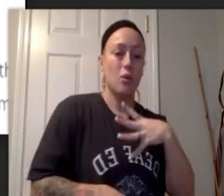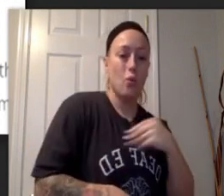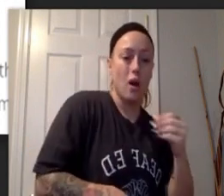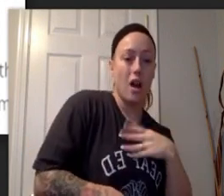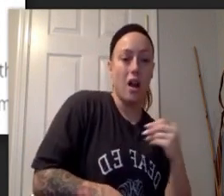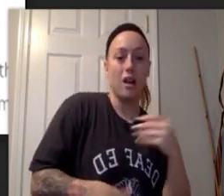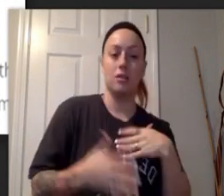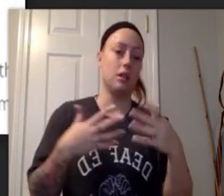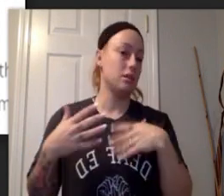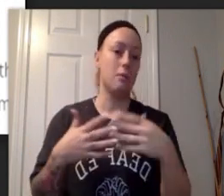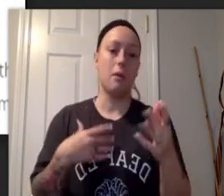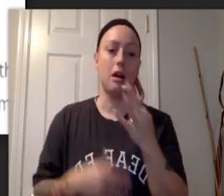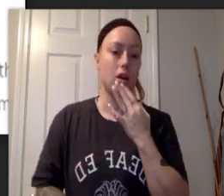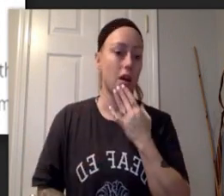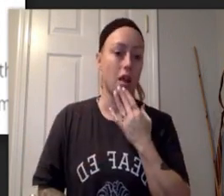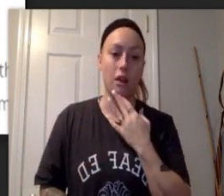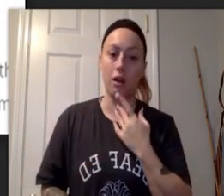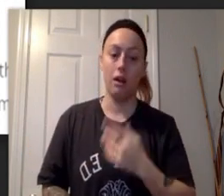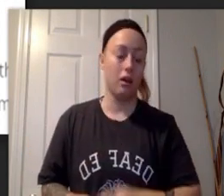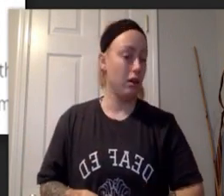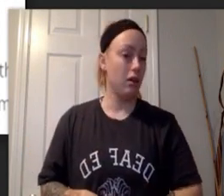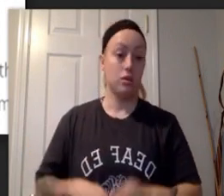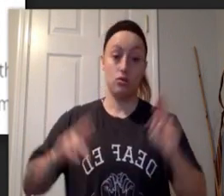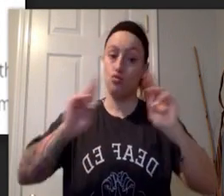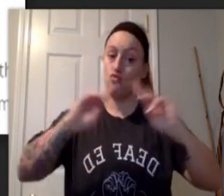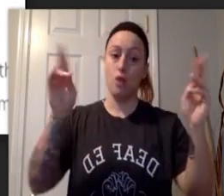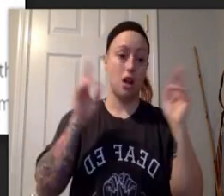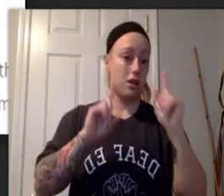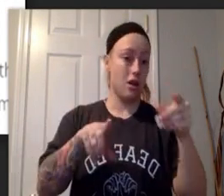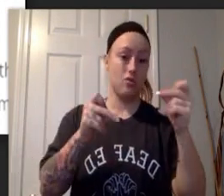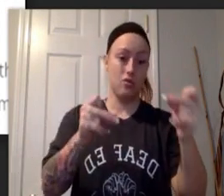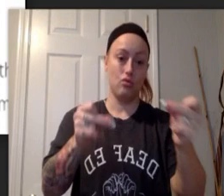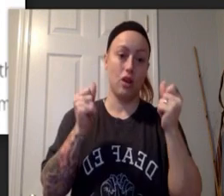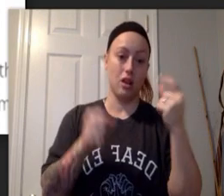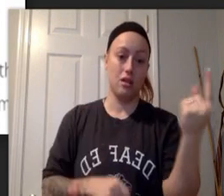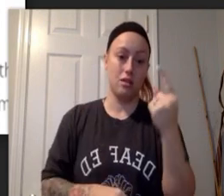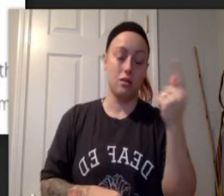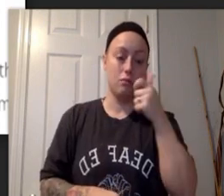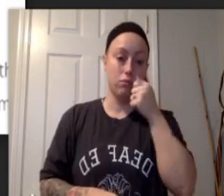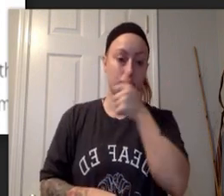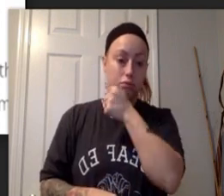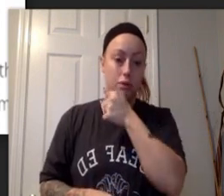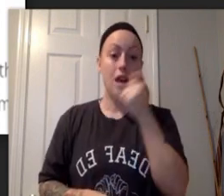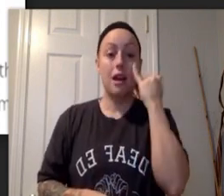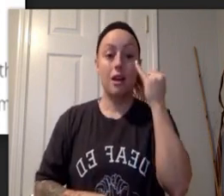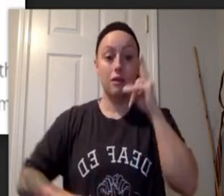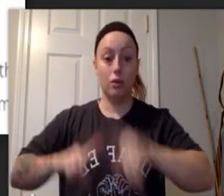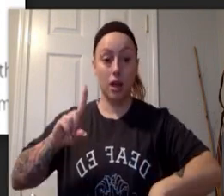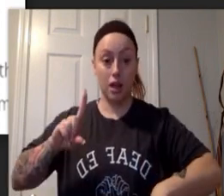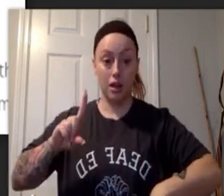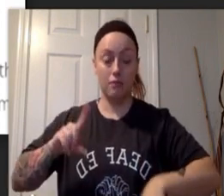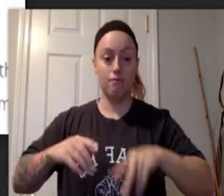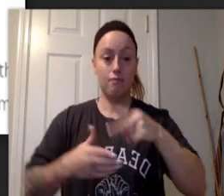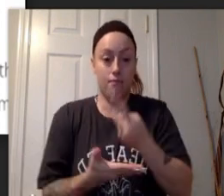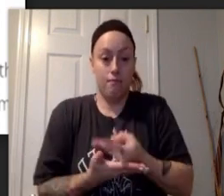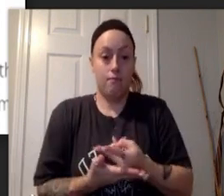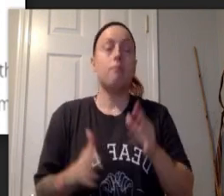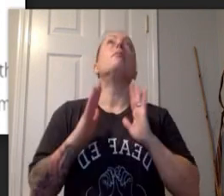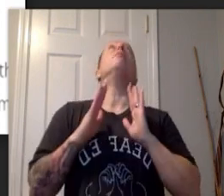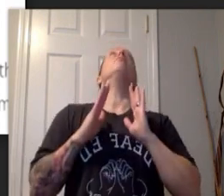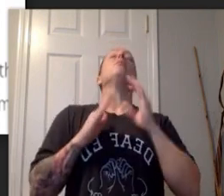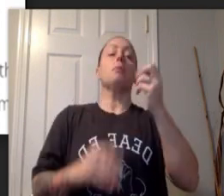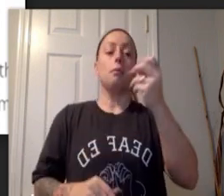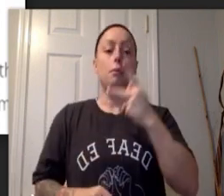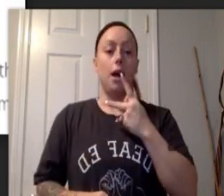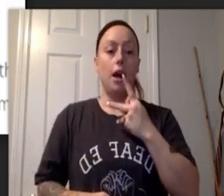is one and done. There's no caps or anything. It's ready to go directly into somebody's nose. If you can't get them laying flat on their back for whatever reason,